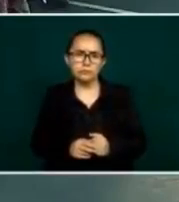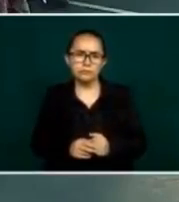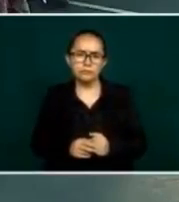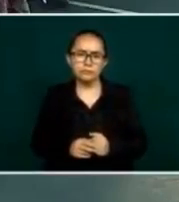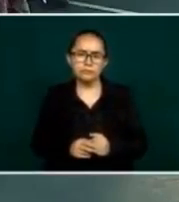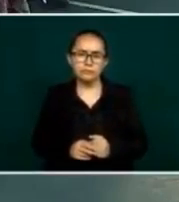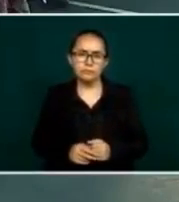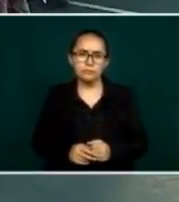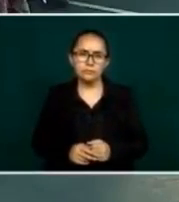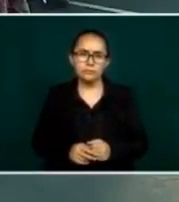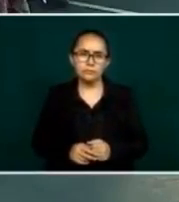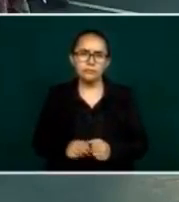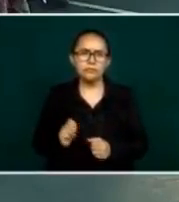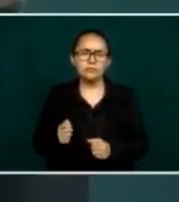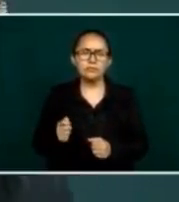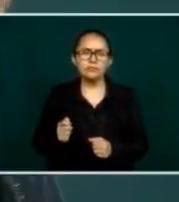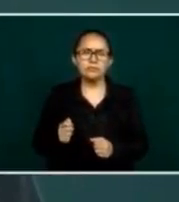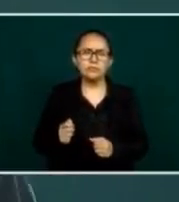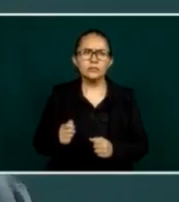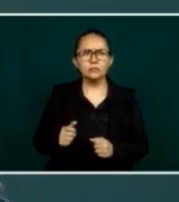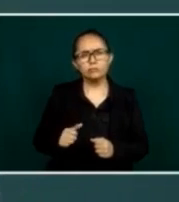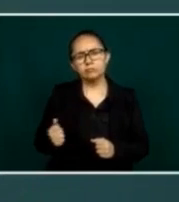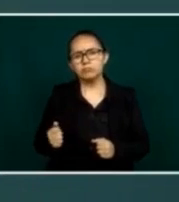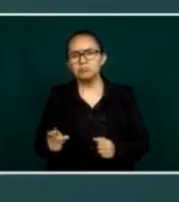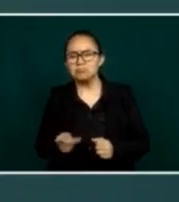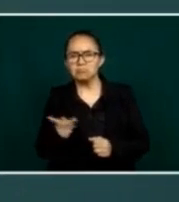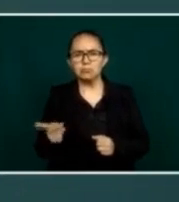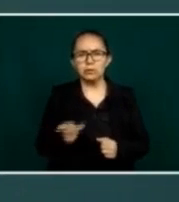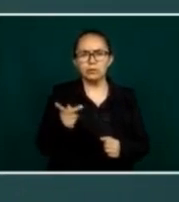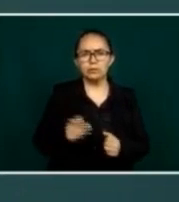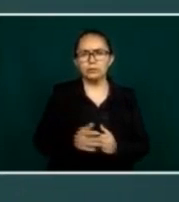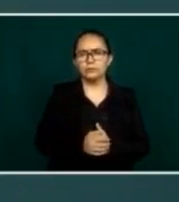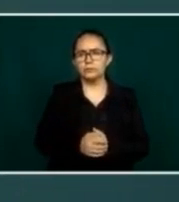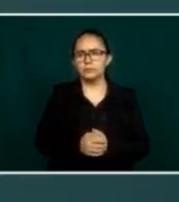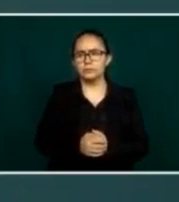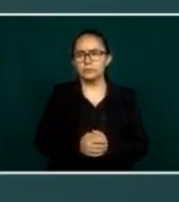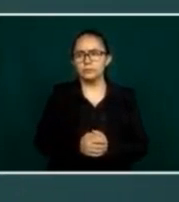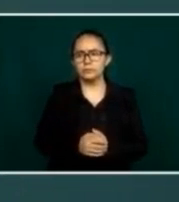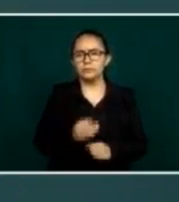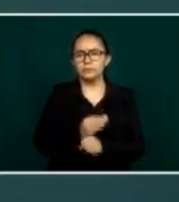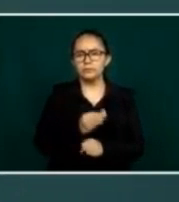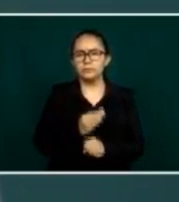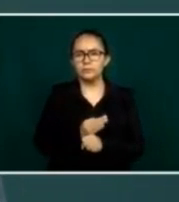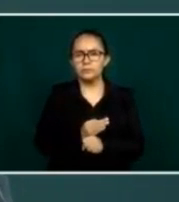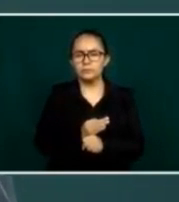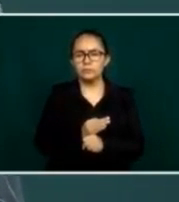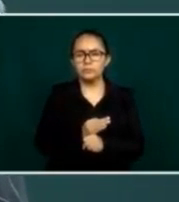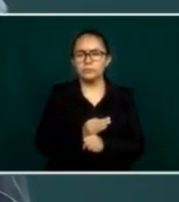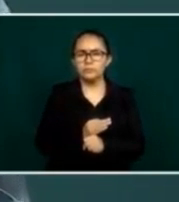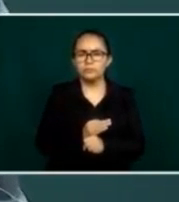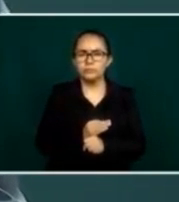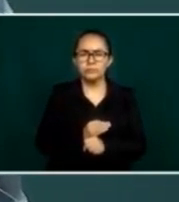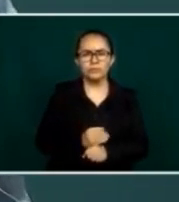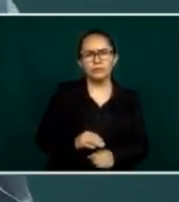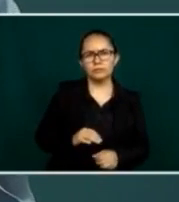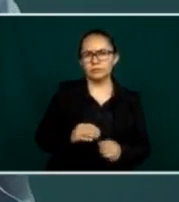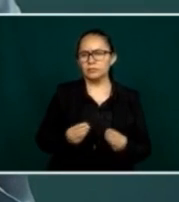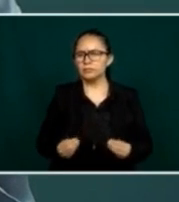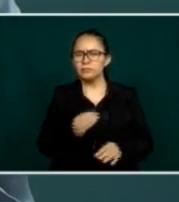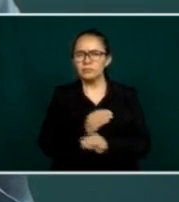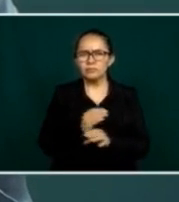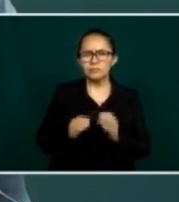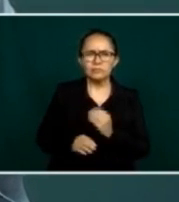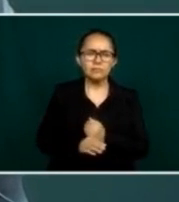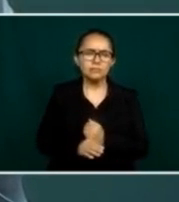Who were they involved with? That is something that needs to be looked at in